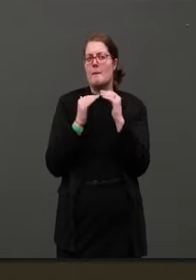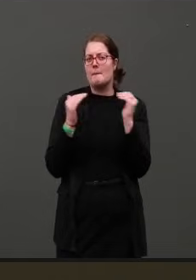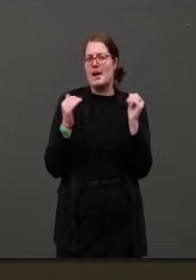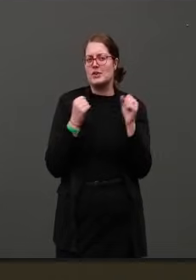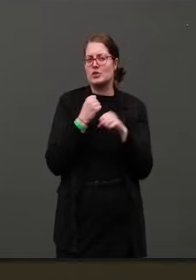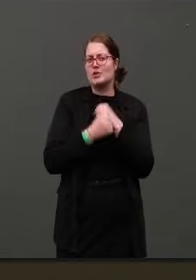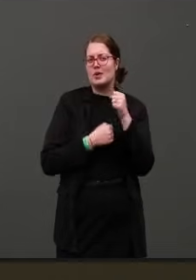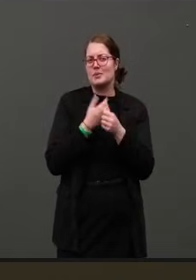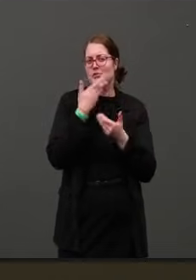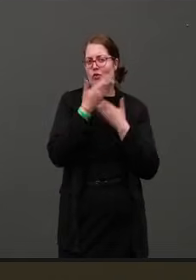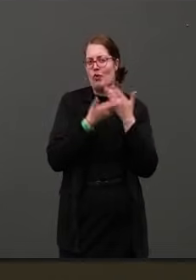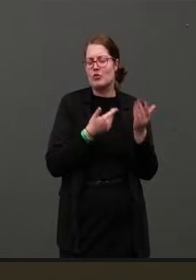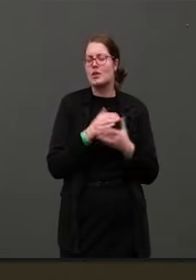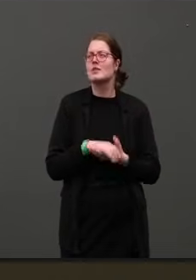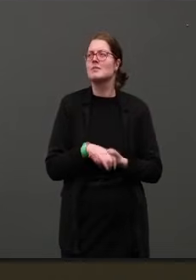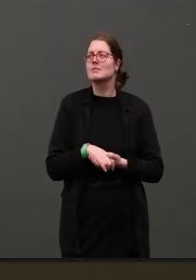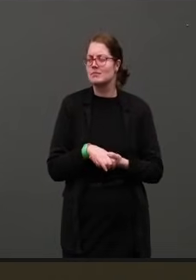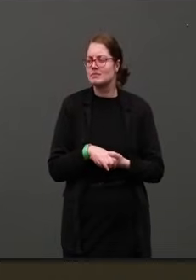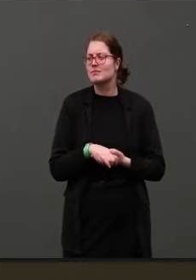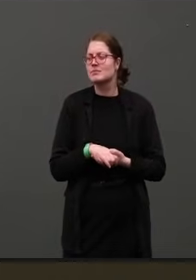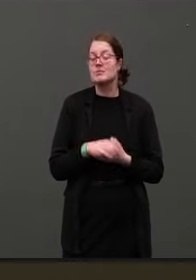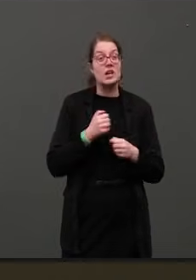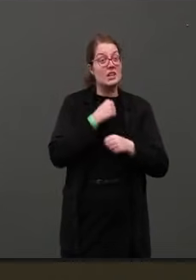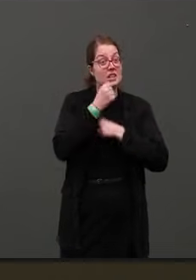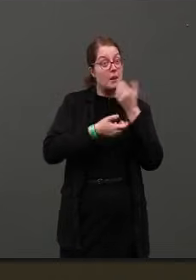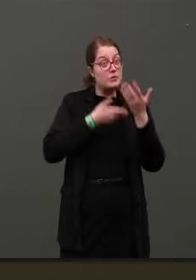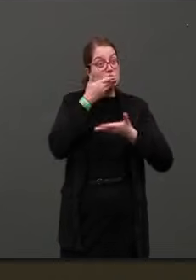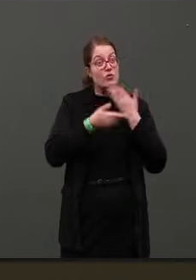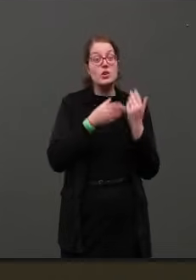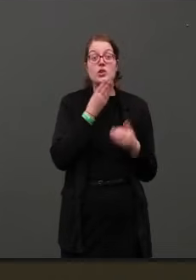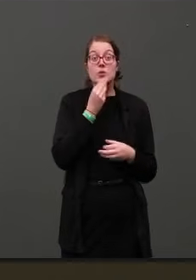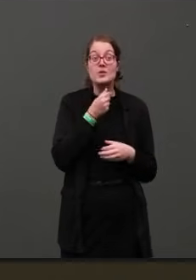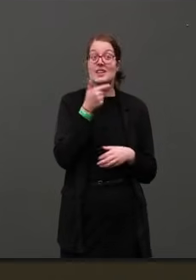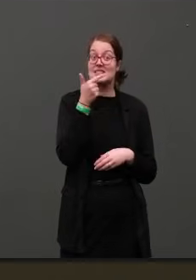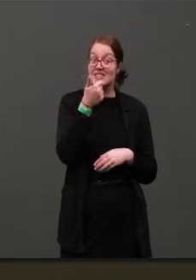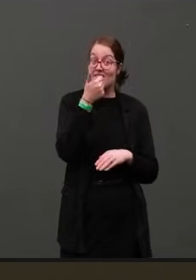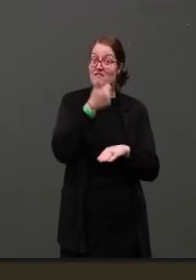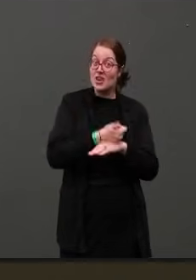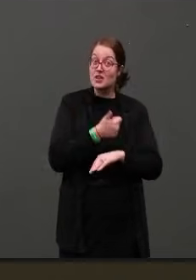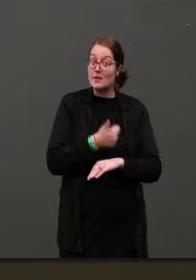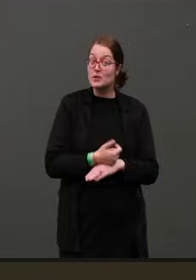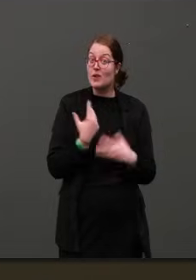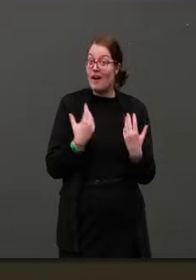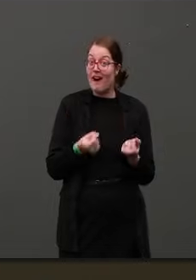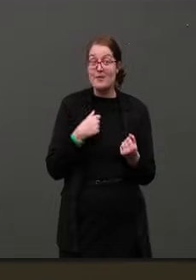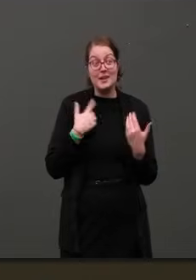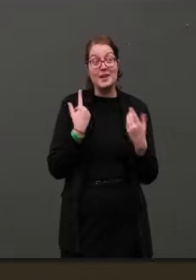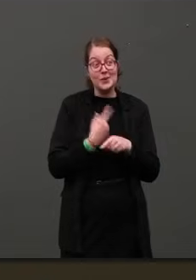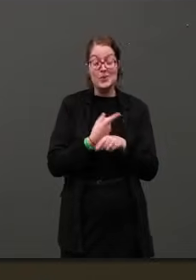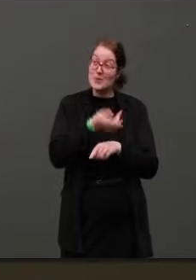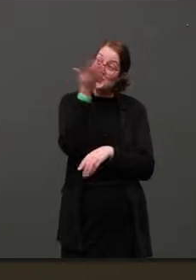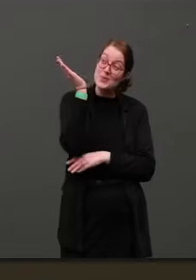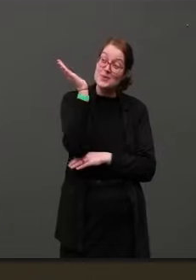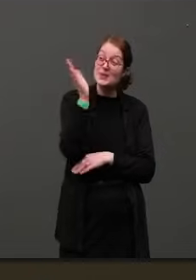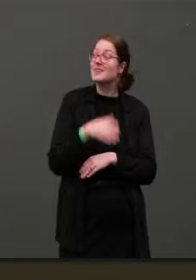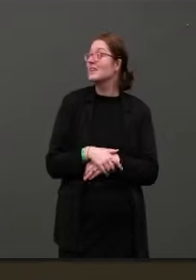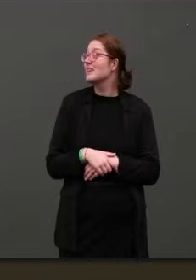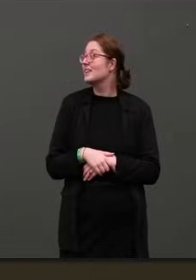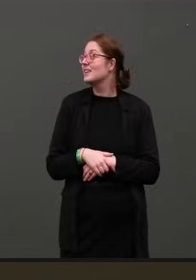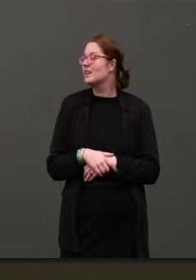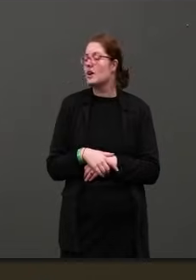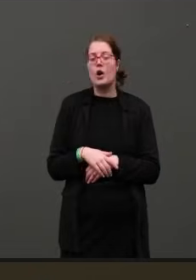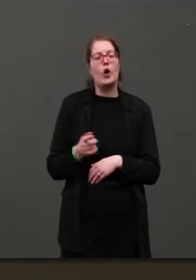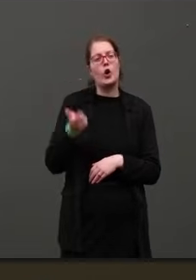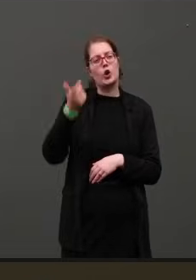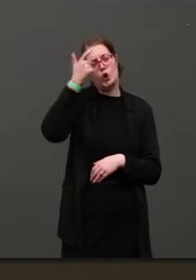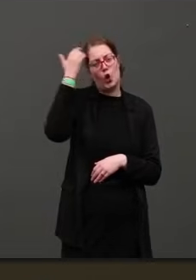And that game story, by the way, uses these 7 fundamentals that I've been talking about. Now, probably not consciously. I'm sure Dan didn't sit